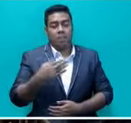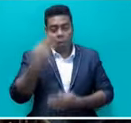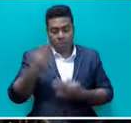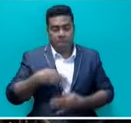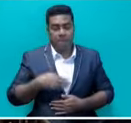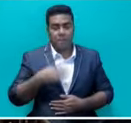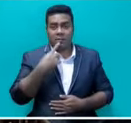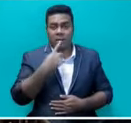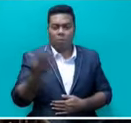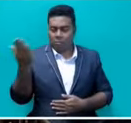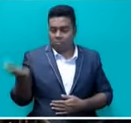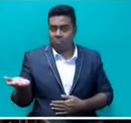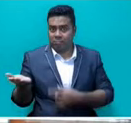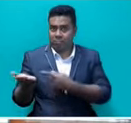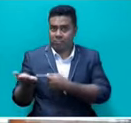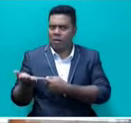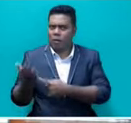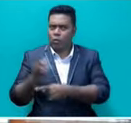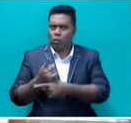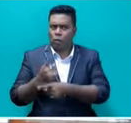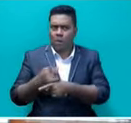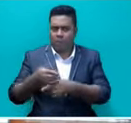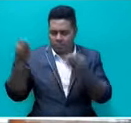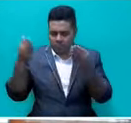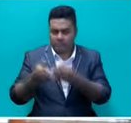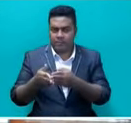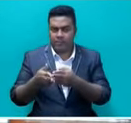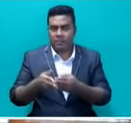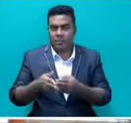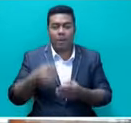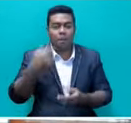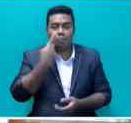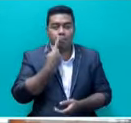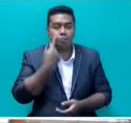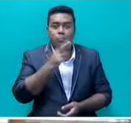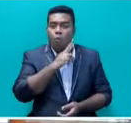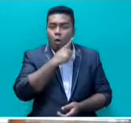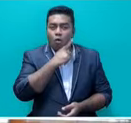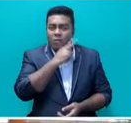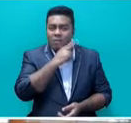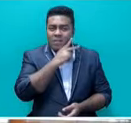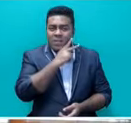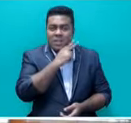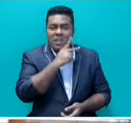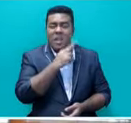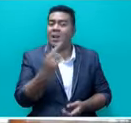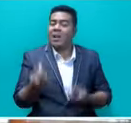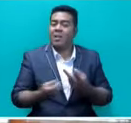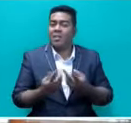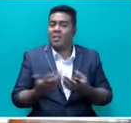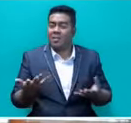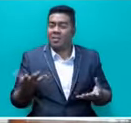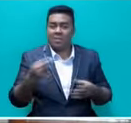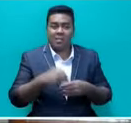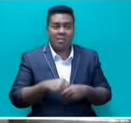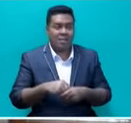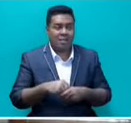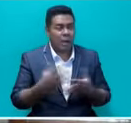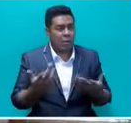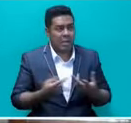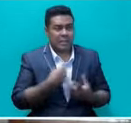hand, they've been talking about the impact of pornography, about the increase in sexual offenses. Now they're saying that even